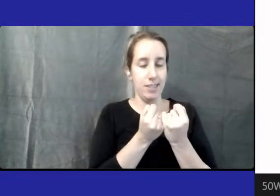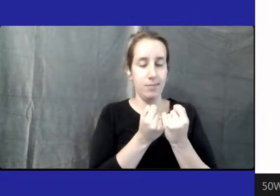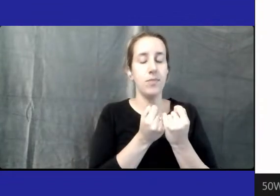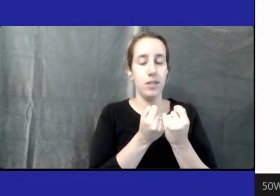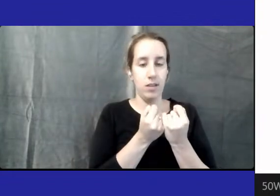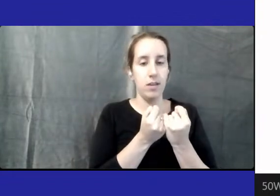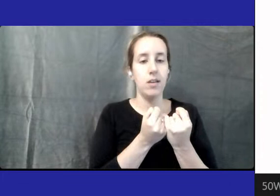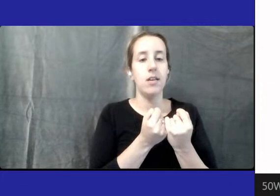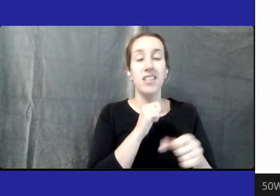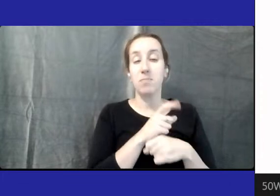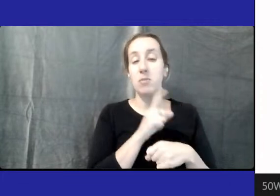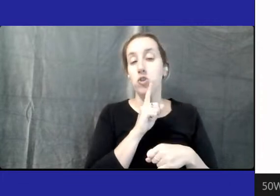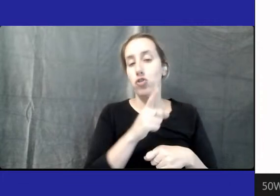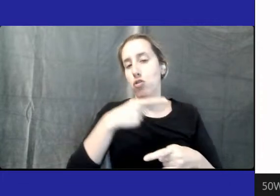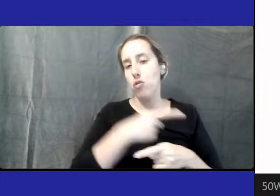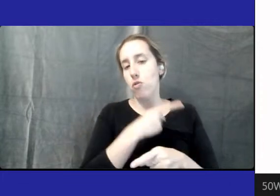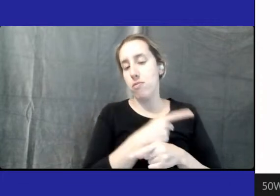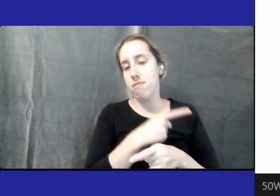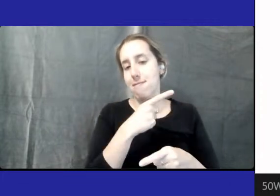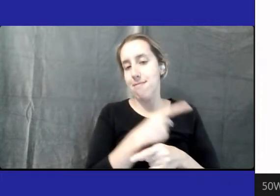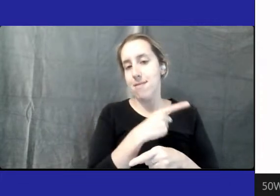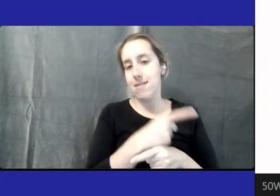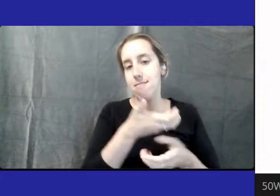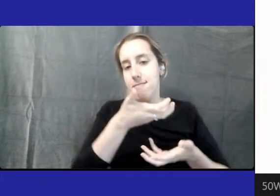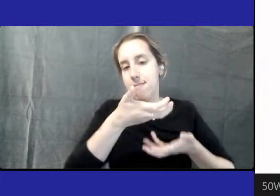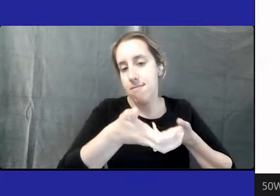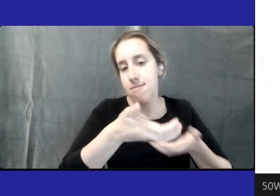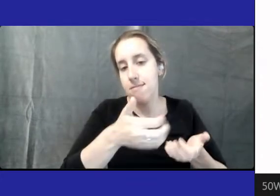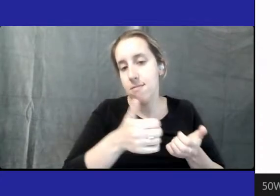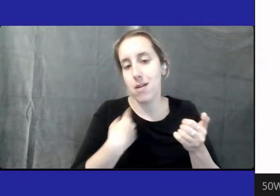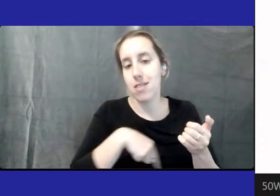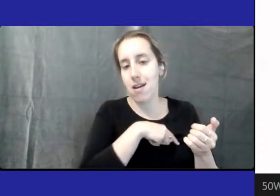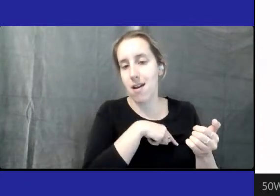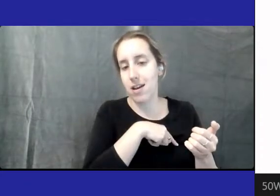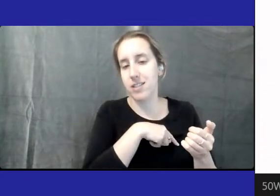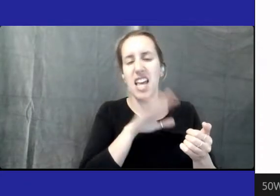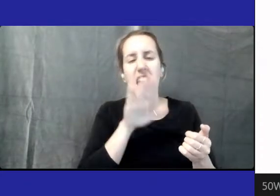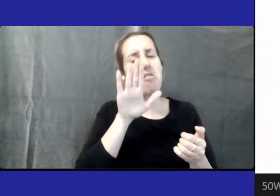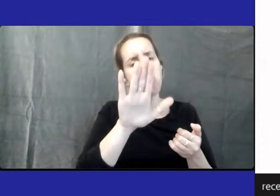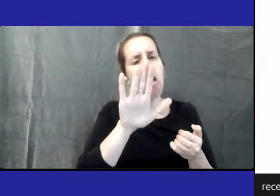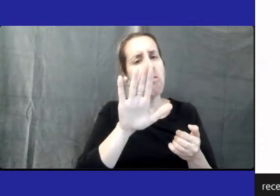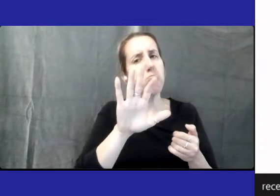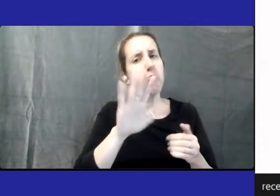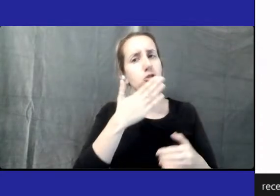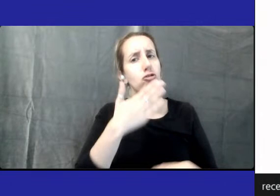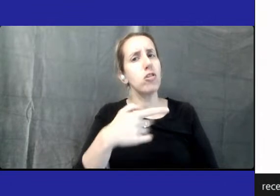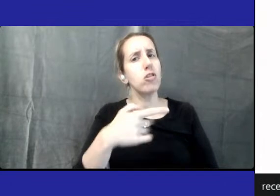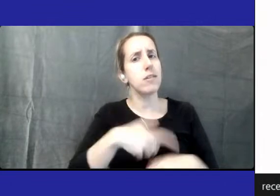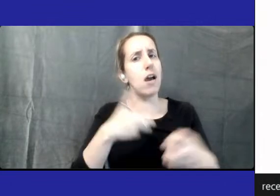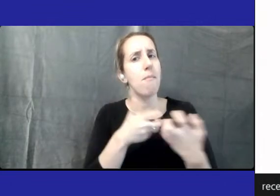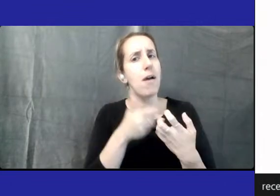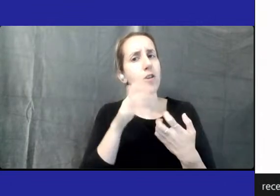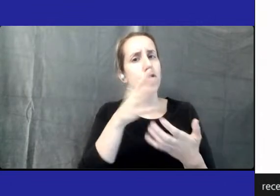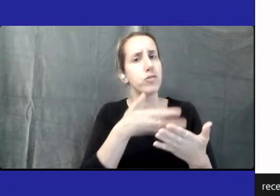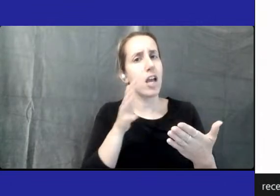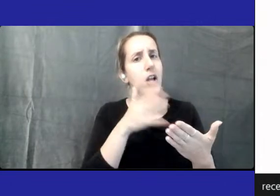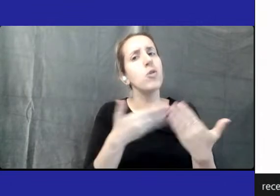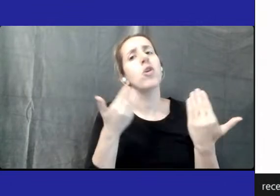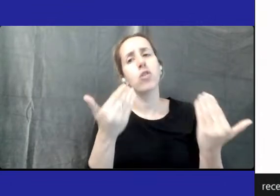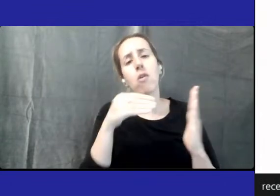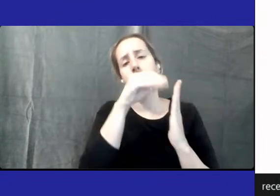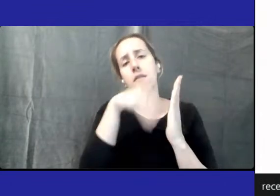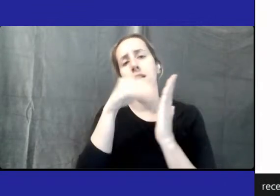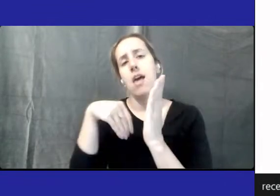engage with us at the time that's most convenient to them and complete the appropriate paperwork. Next slide,